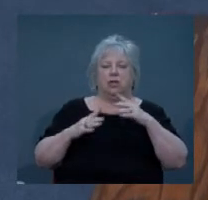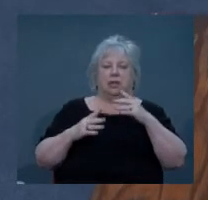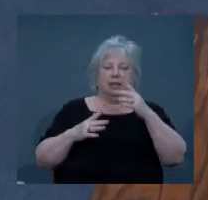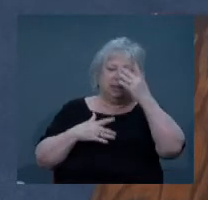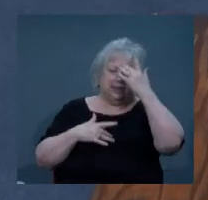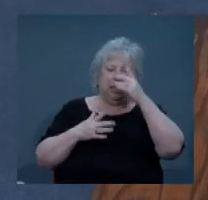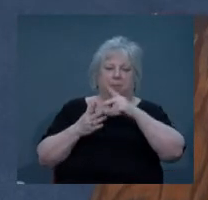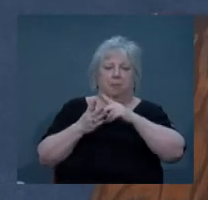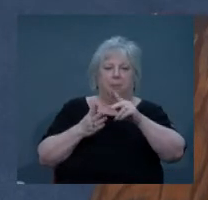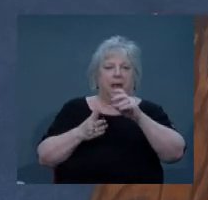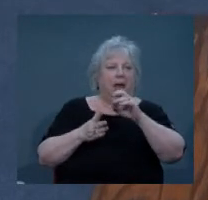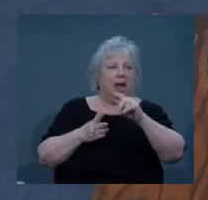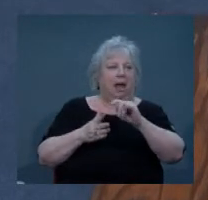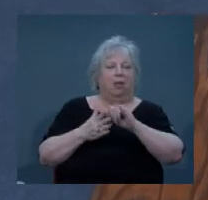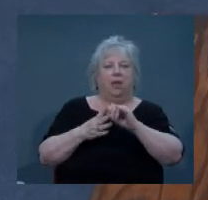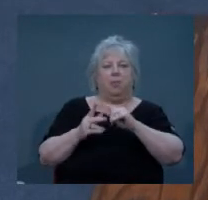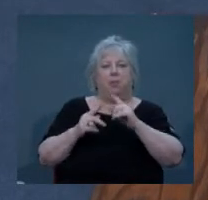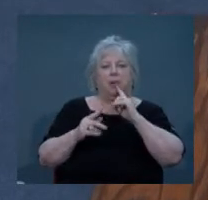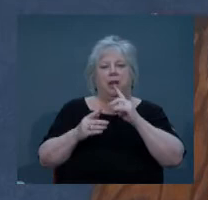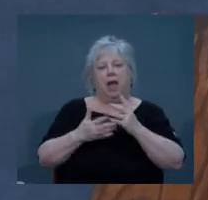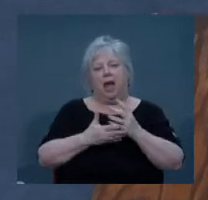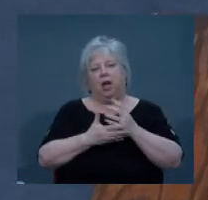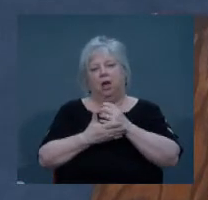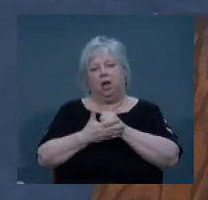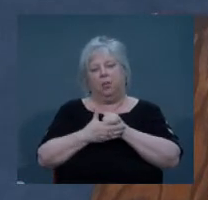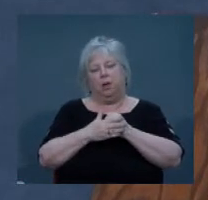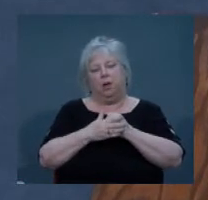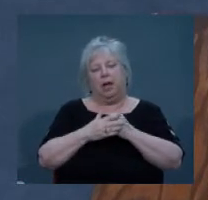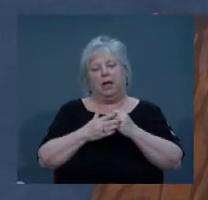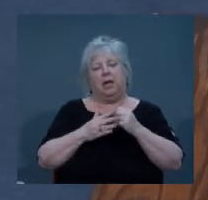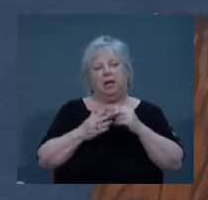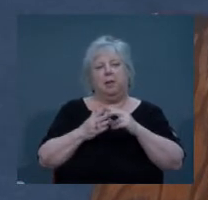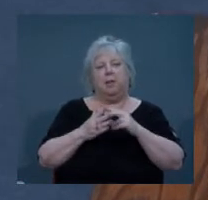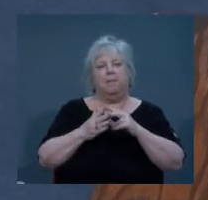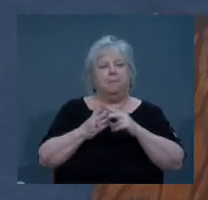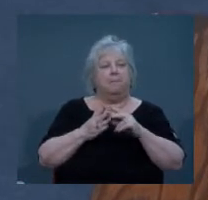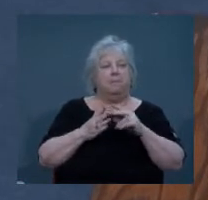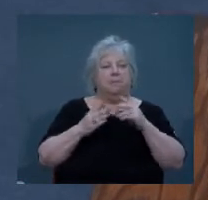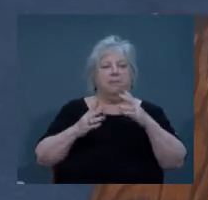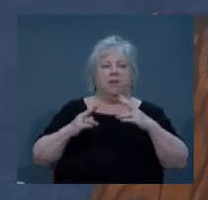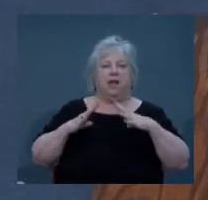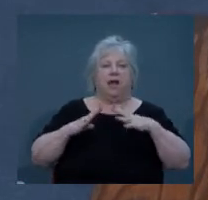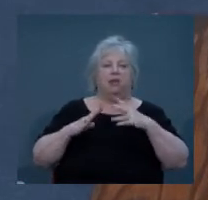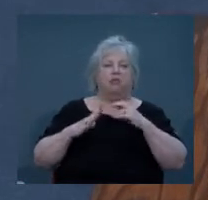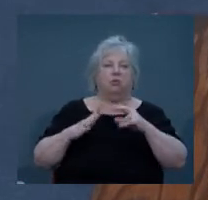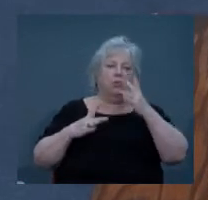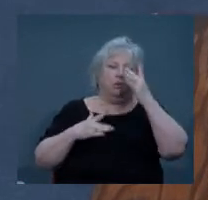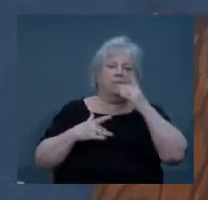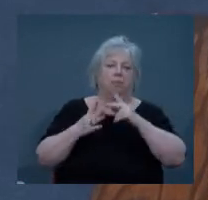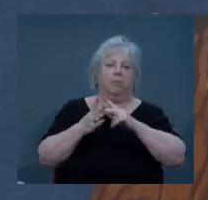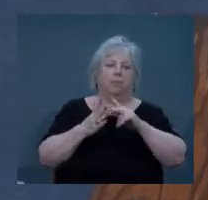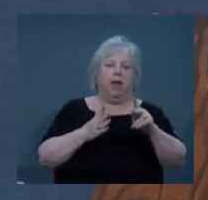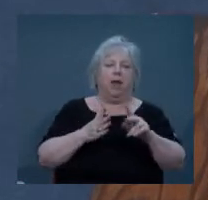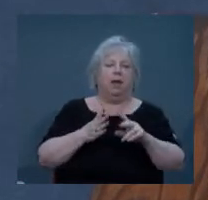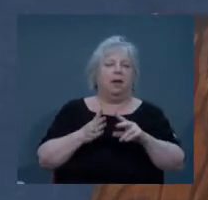payouts where people had accumulated sick leave or vacation pay. But if you'll look back at the